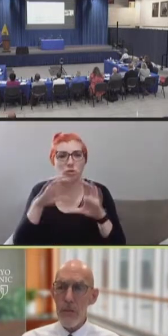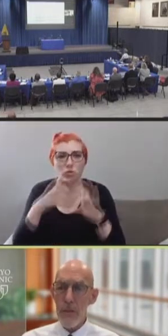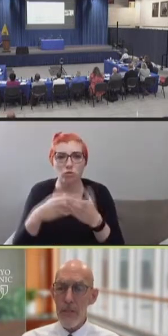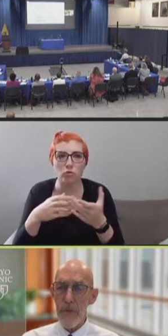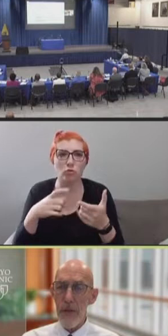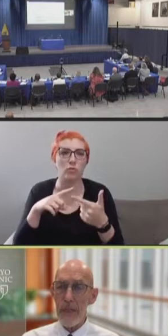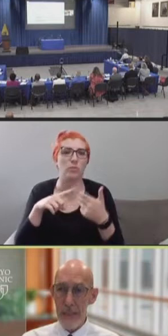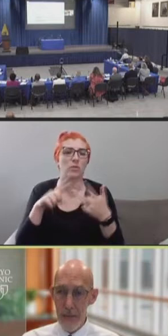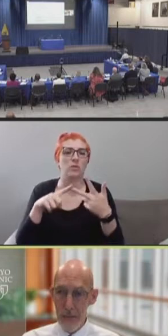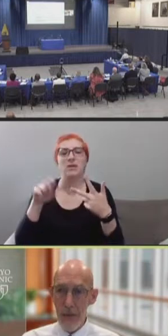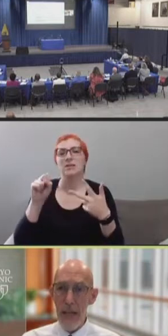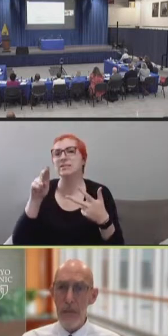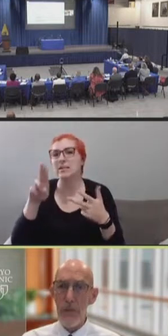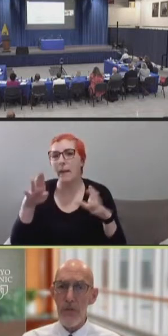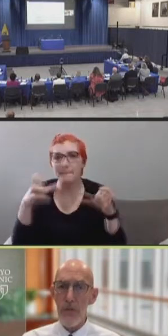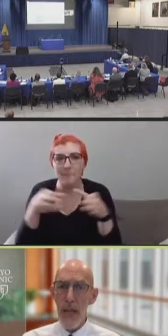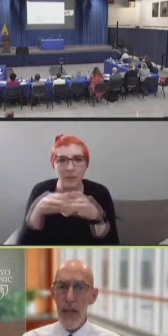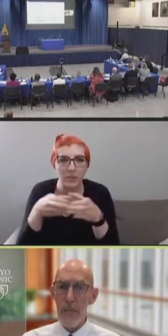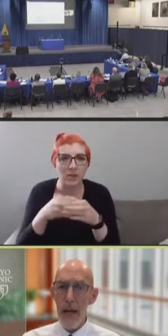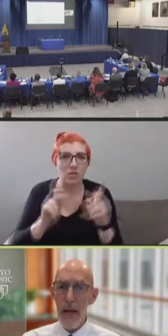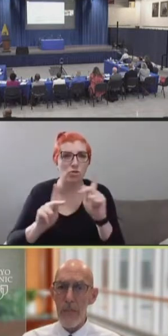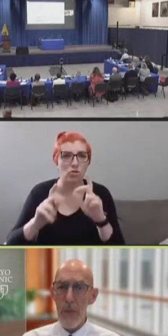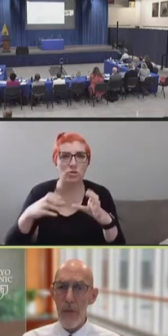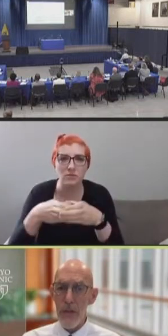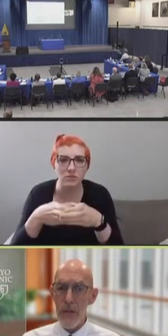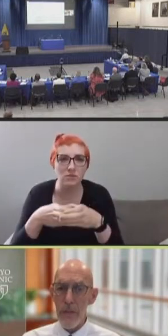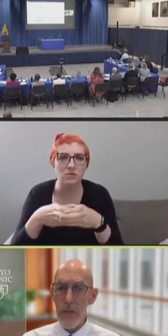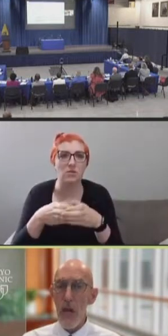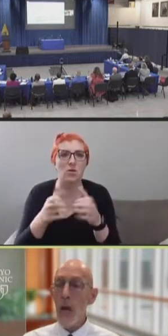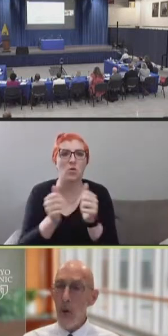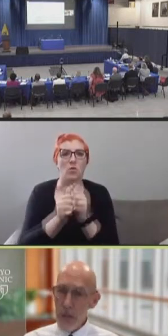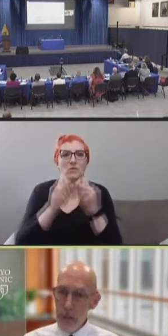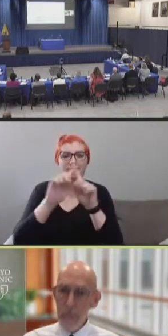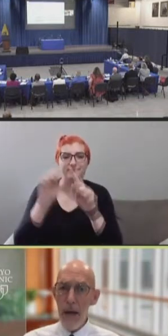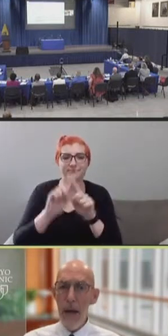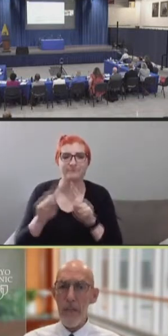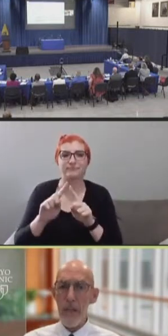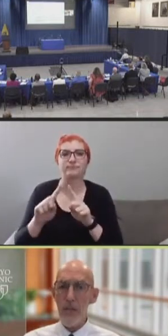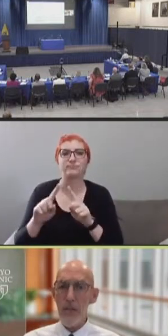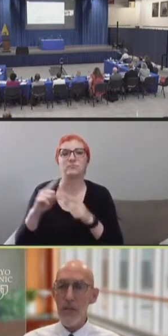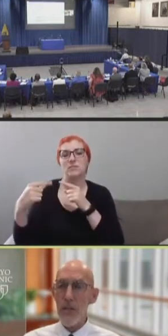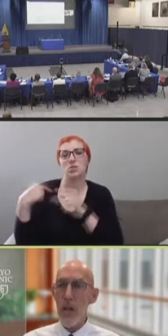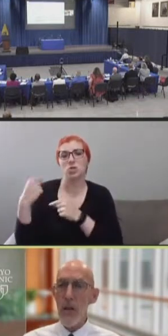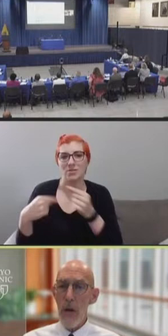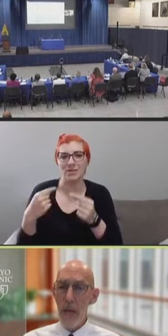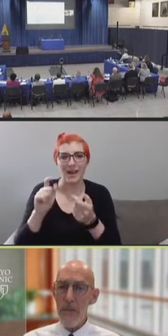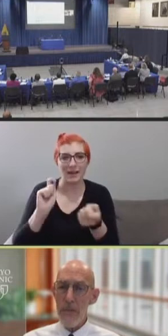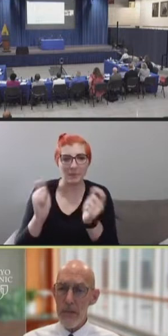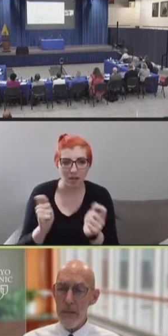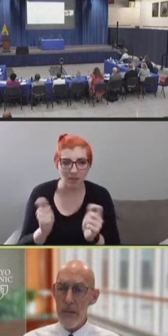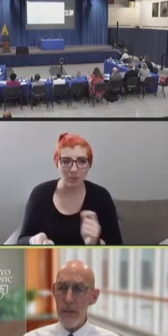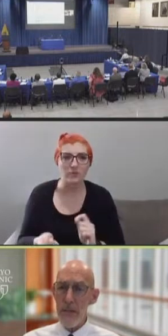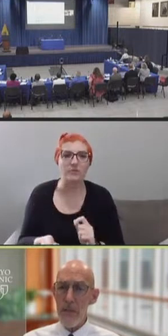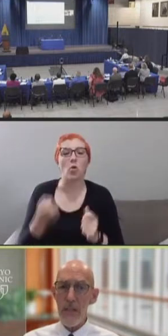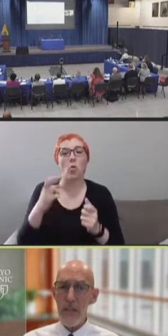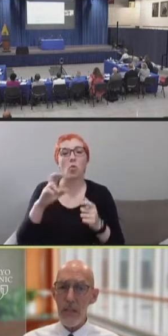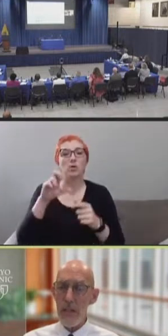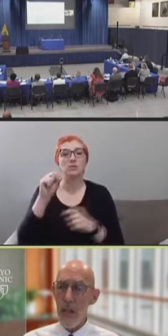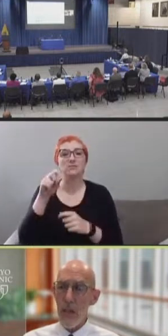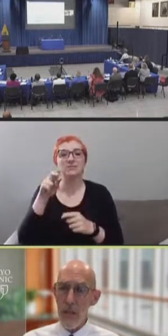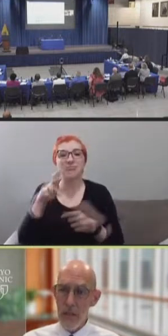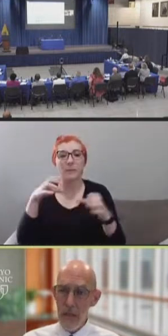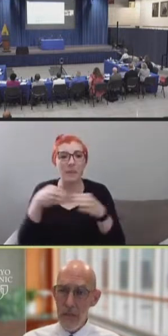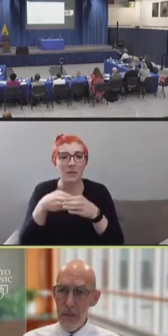with specific definable genetic polymorphisms, or subpopulations who have specific